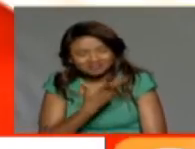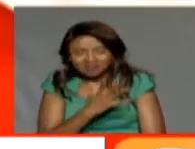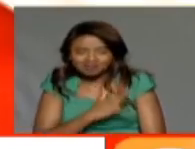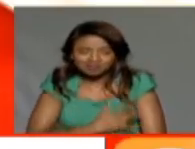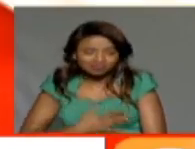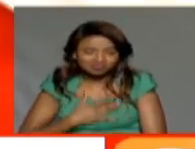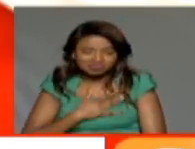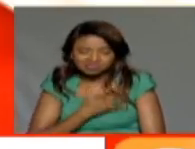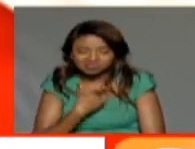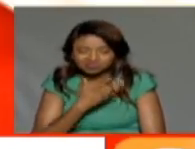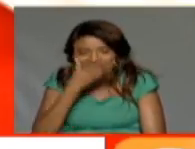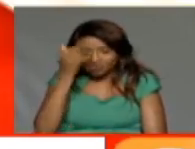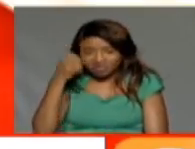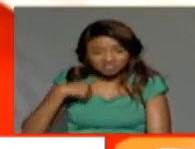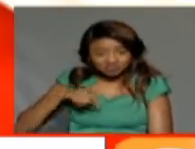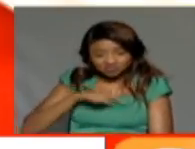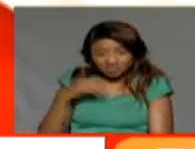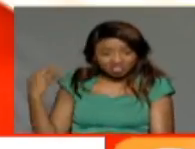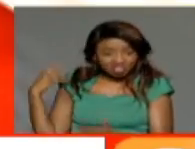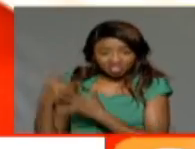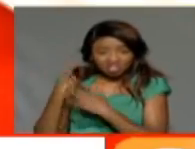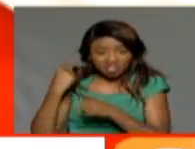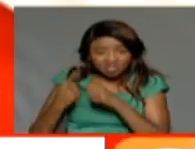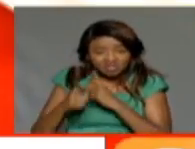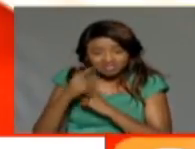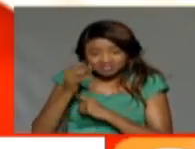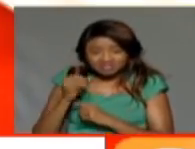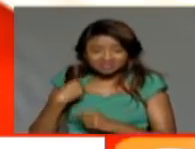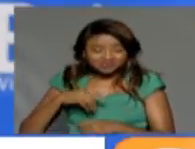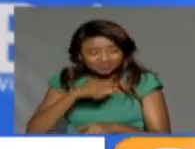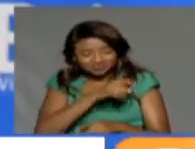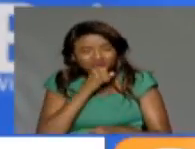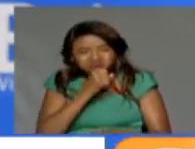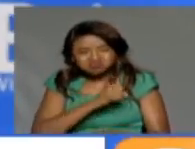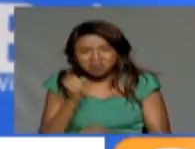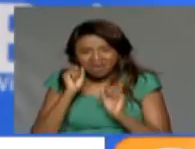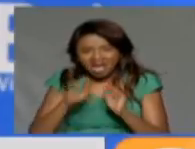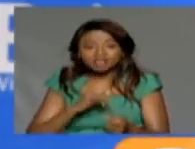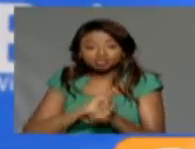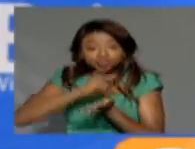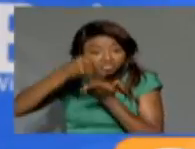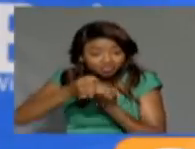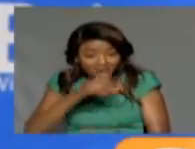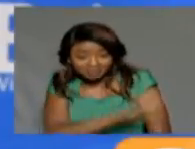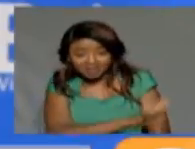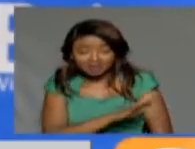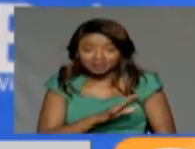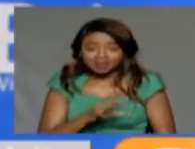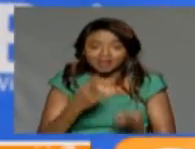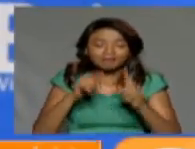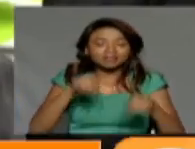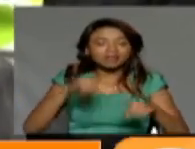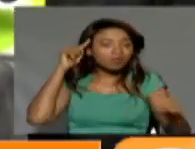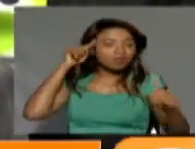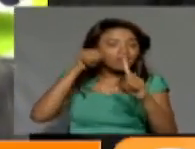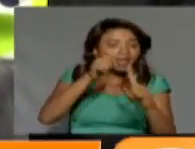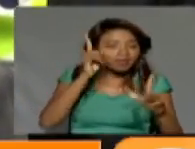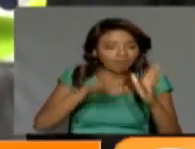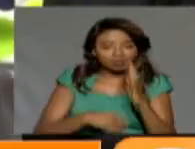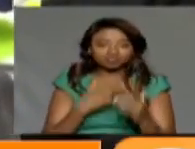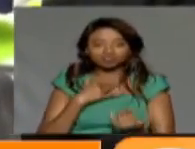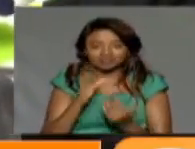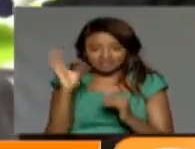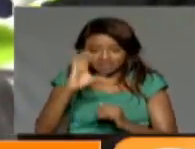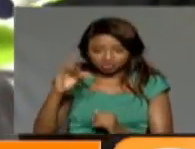that you've insured with us for the last 20, 30 years. You're too old now for us to insure you. The aim is to enhance our health insurance customer